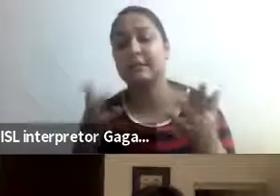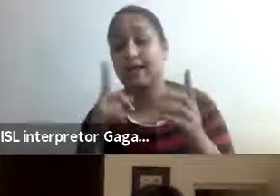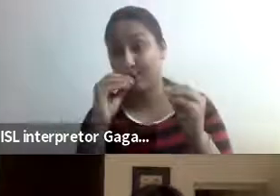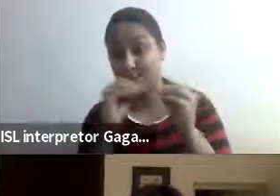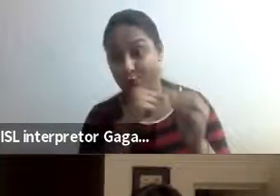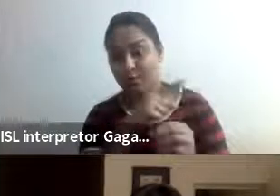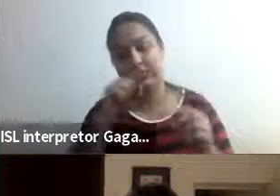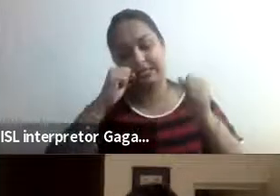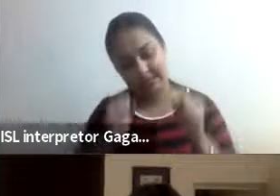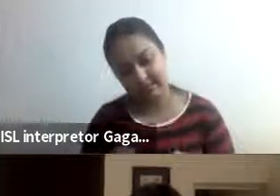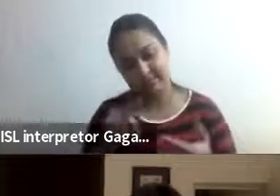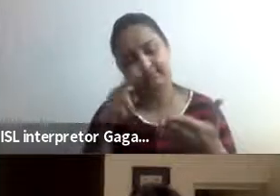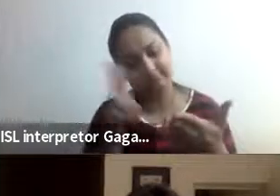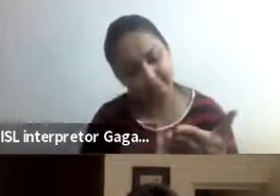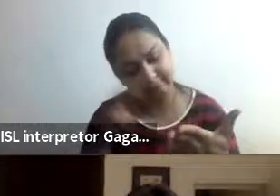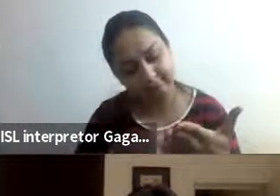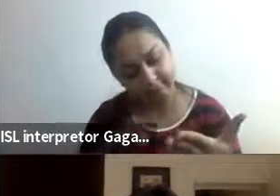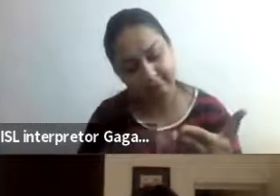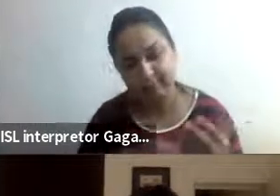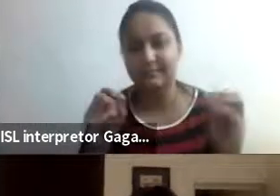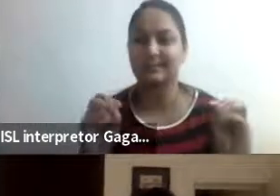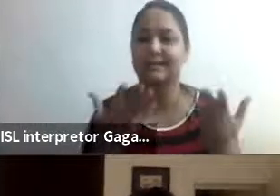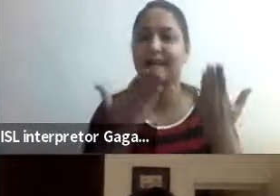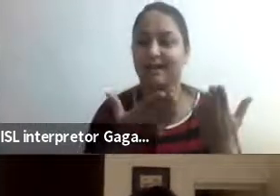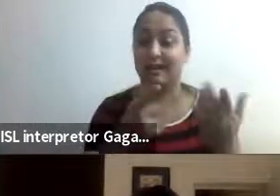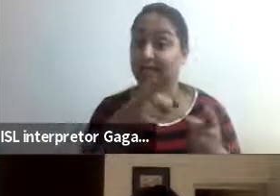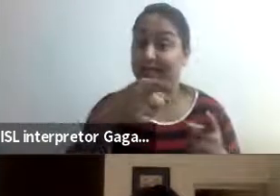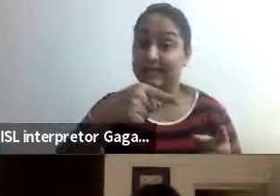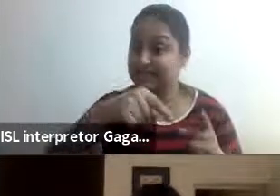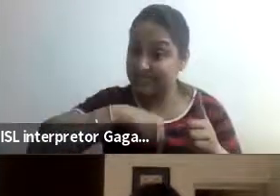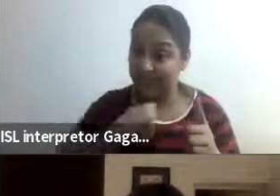Bhuribai sits down to paint. Except this time, this is not the fingers that she's